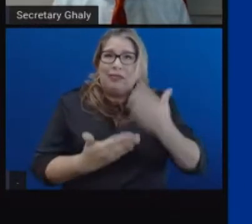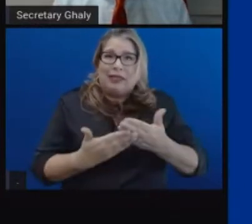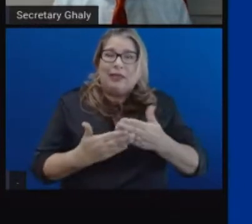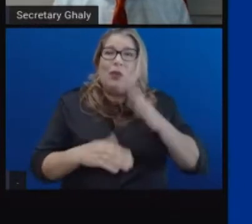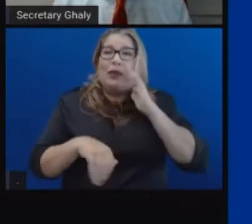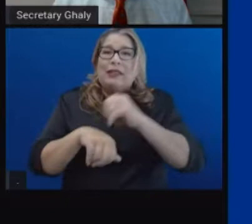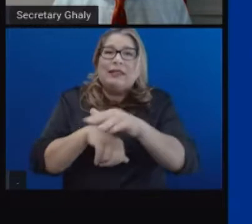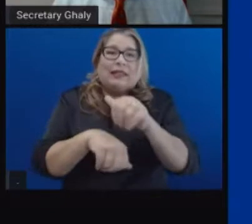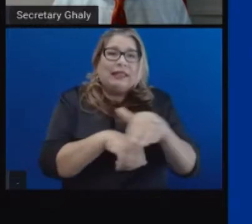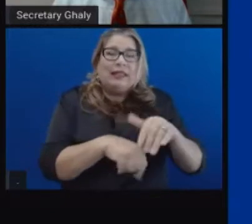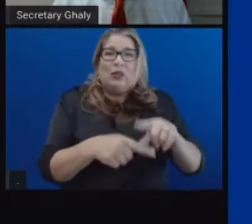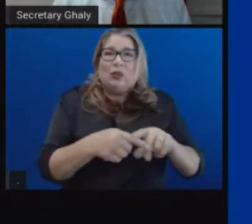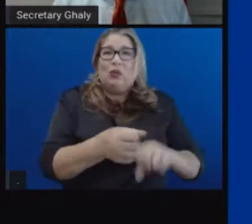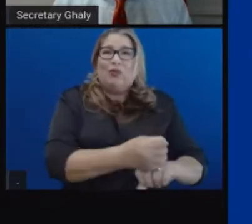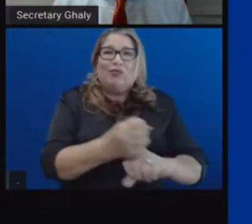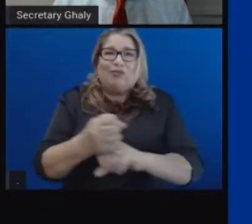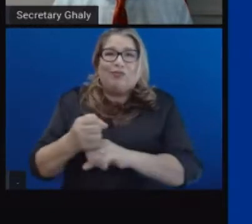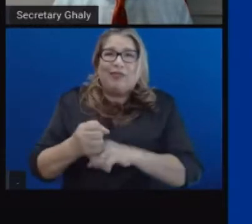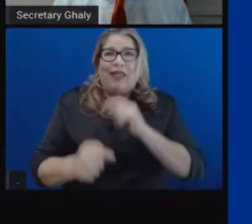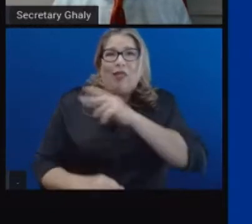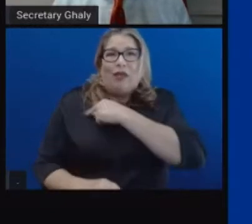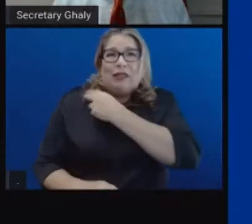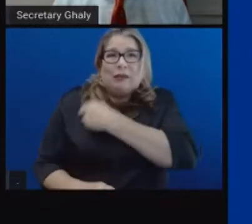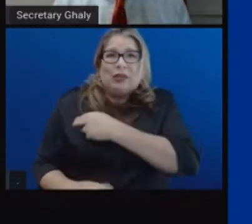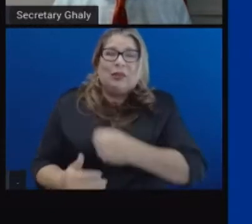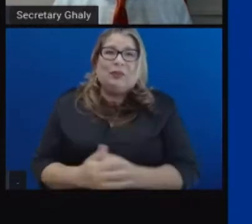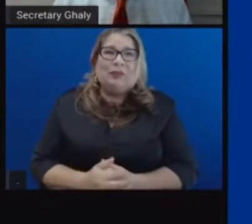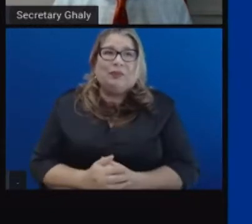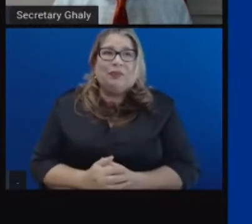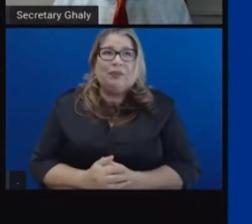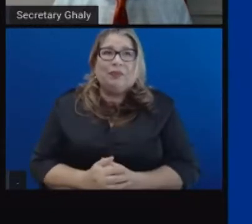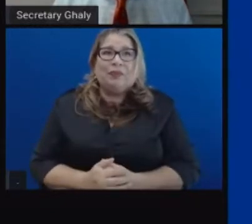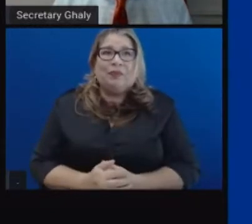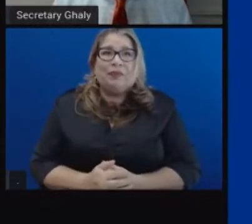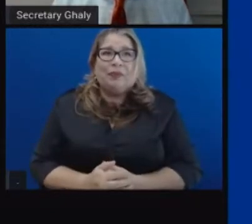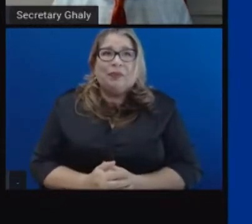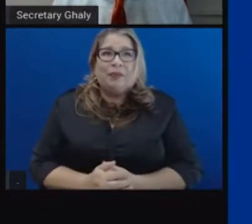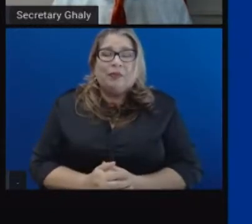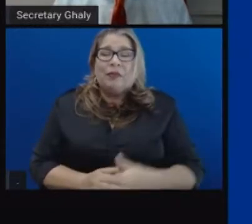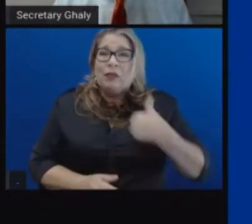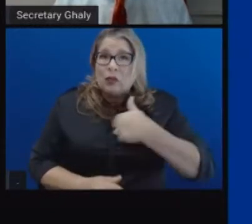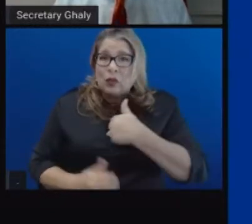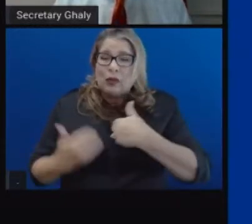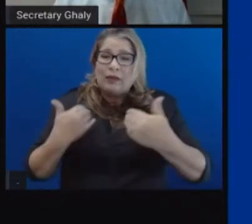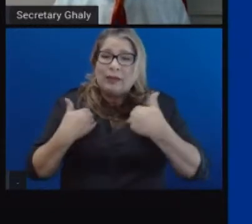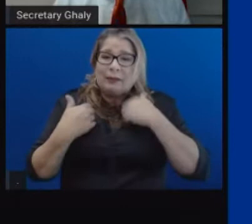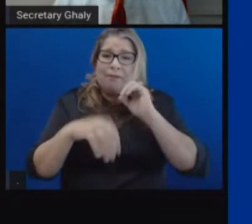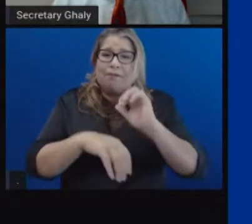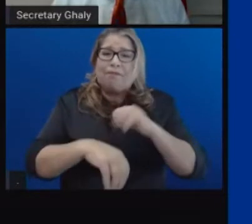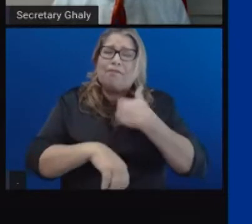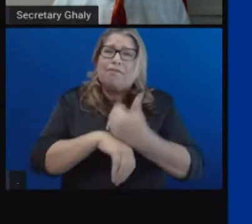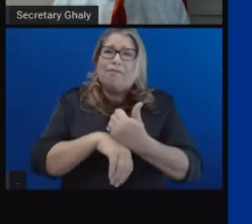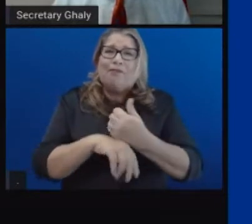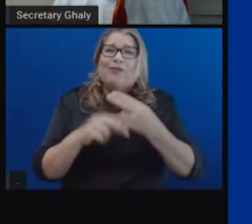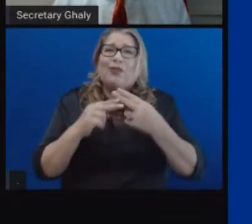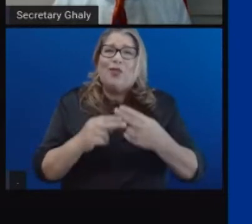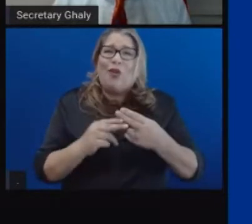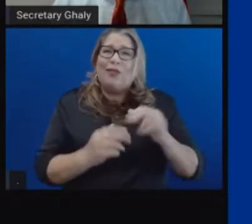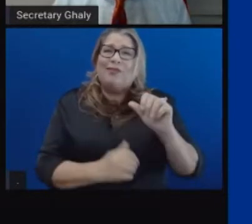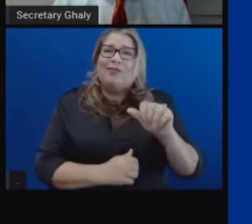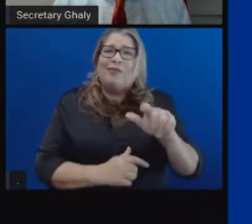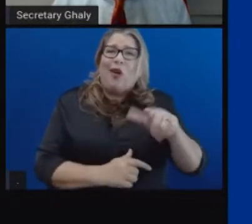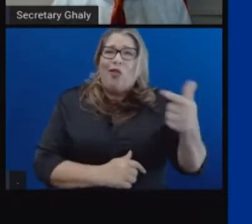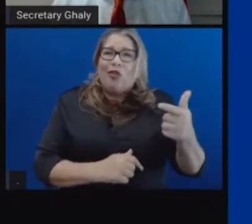to care for less critically ill patients. We have these strategically deployed. We've had them since the beginning of the pandemic, only now